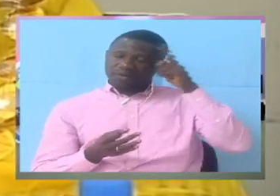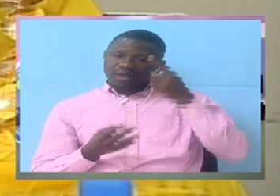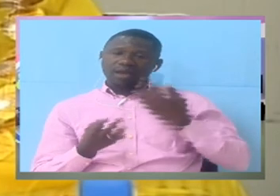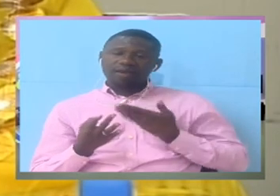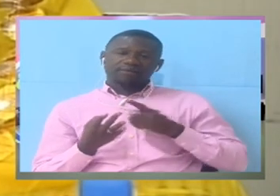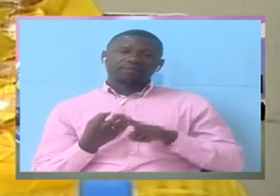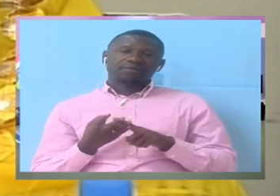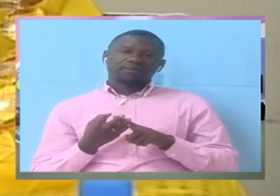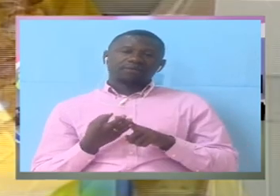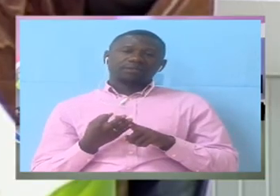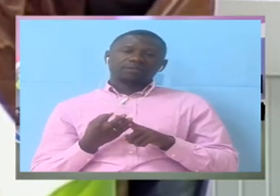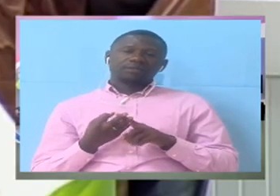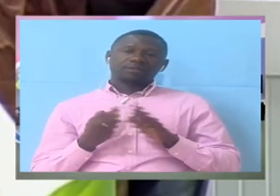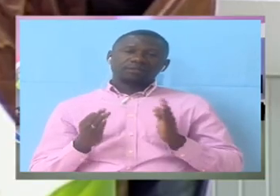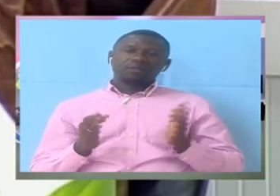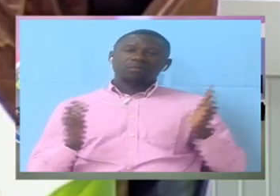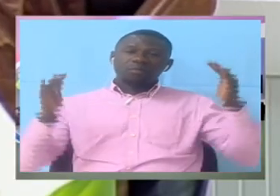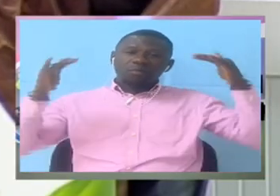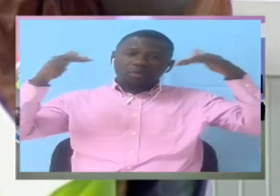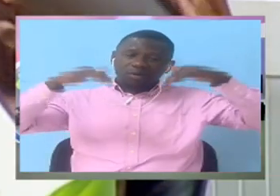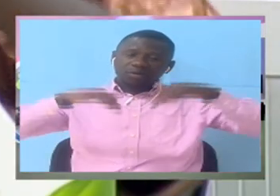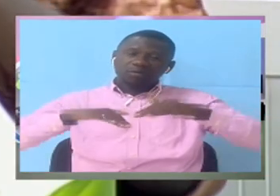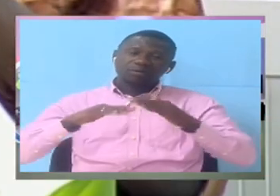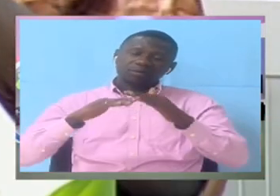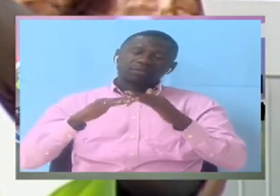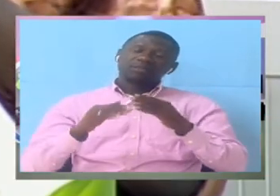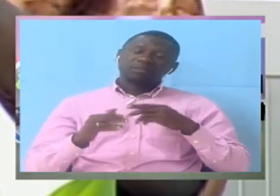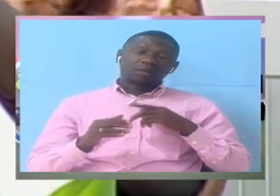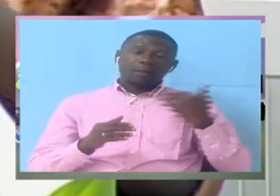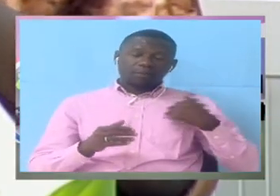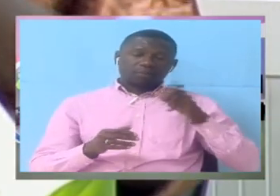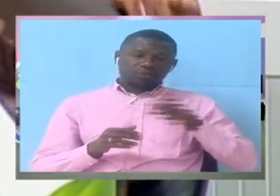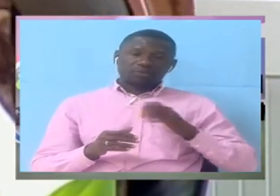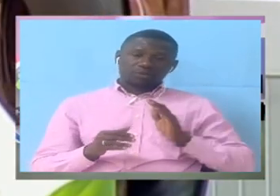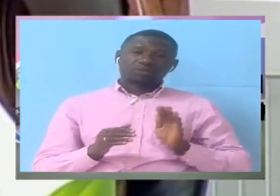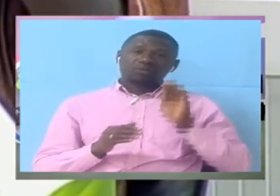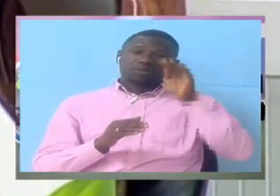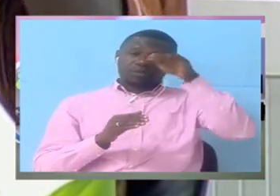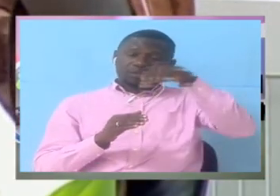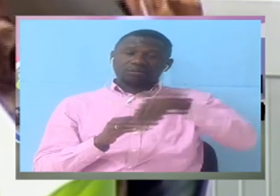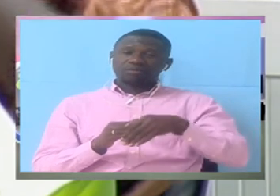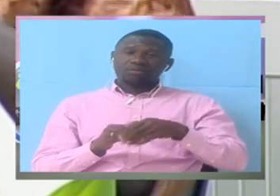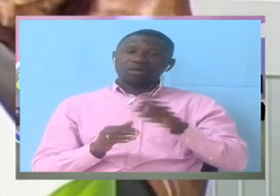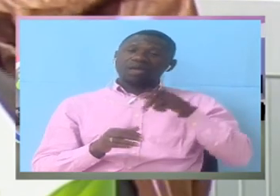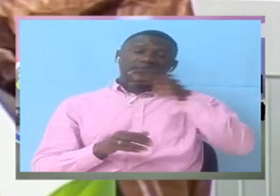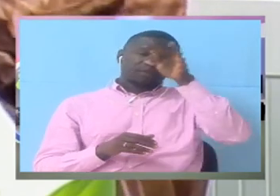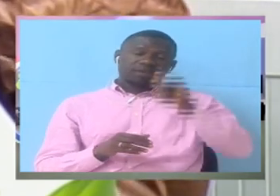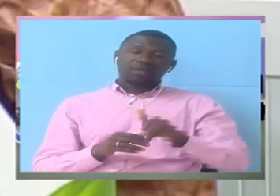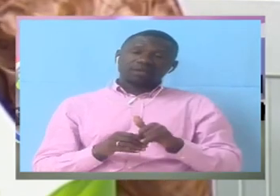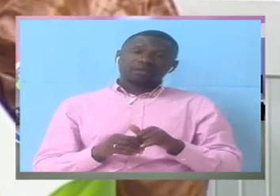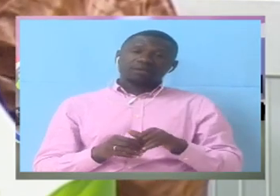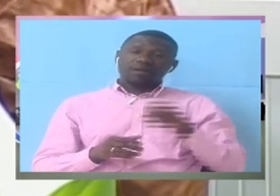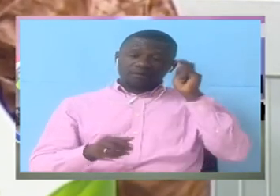Liberia has it. The mountain, someone can climb up.